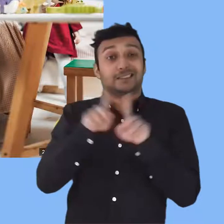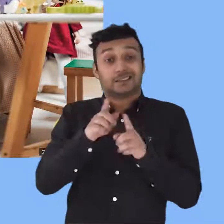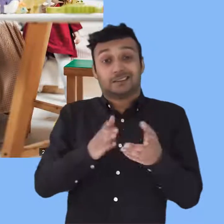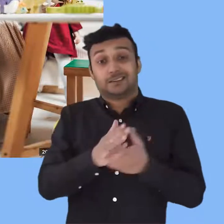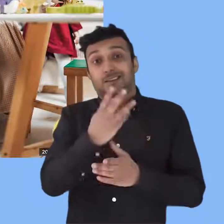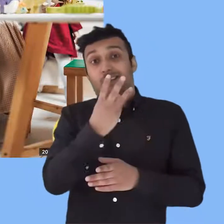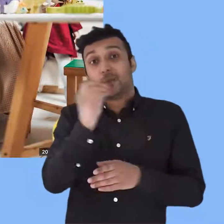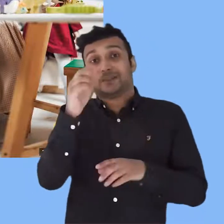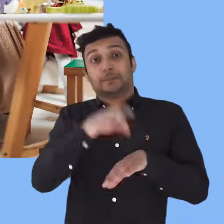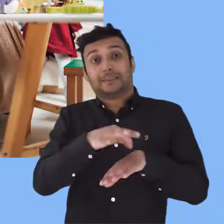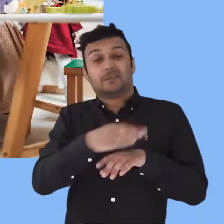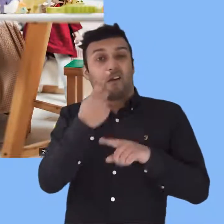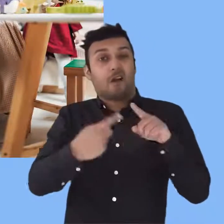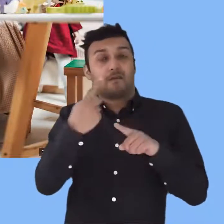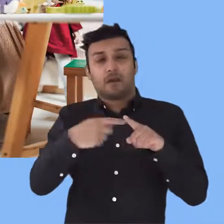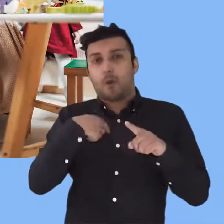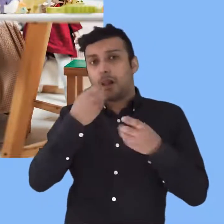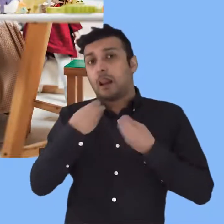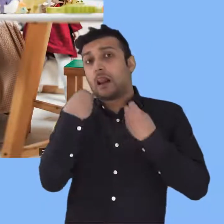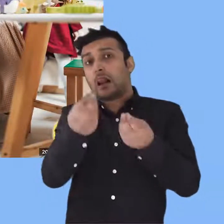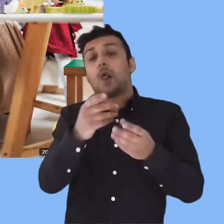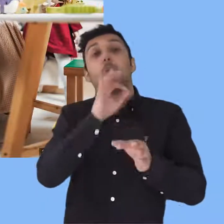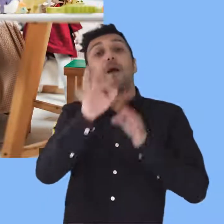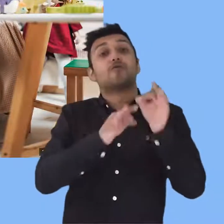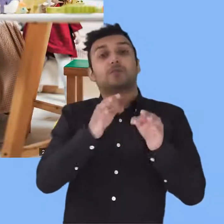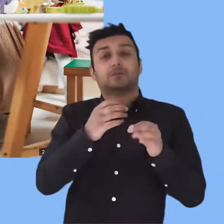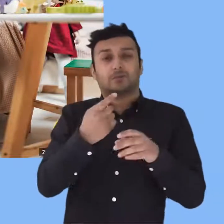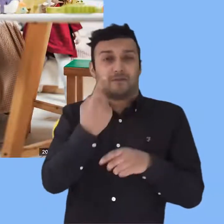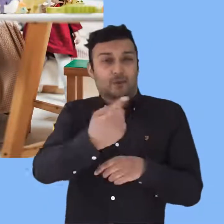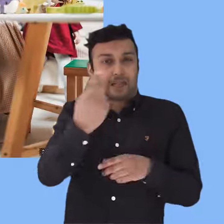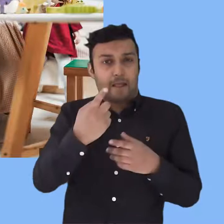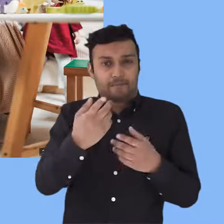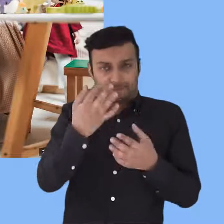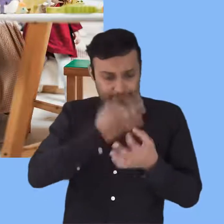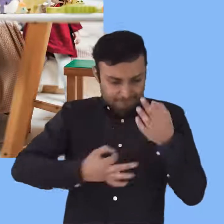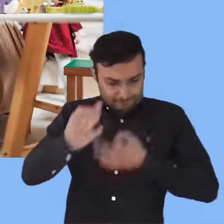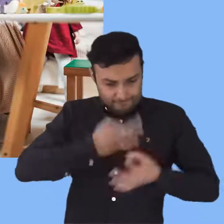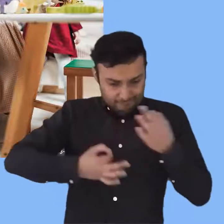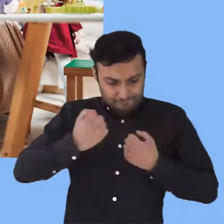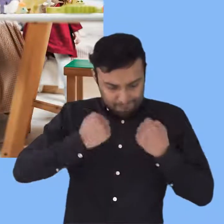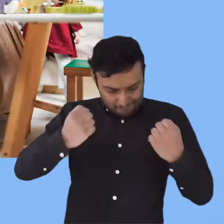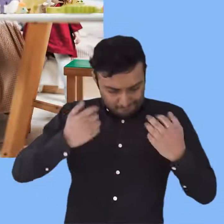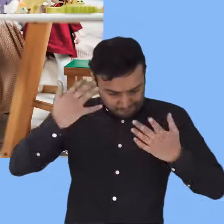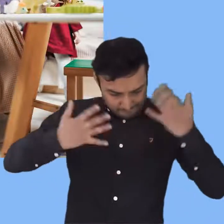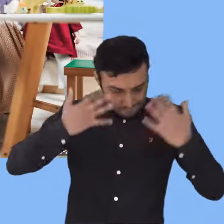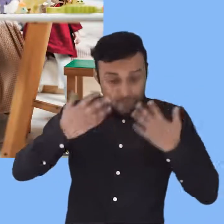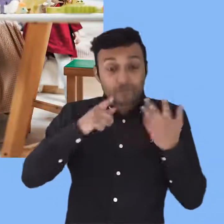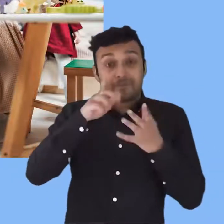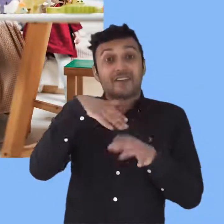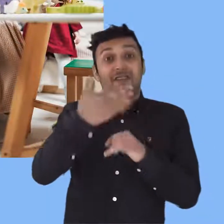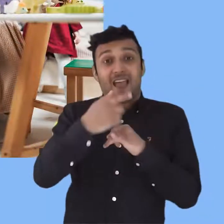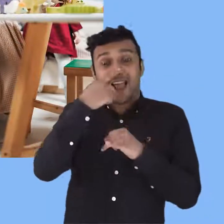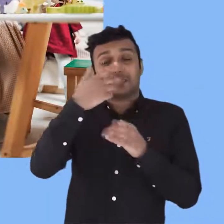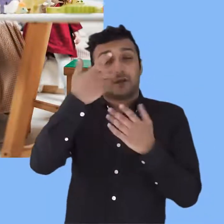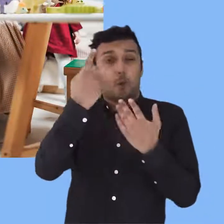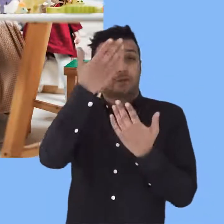going to be giving you some questions for self-reflective practice. And at the end, there's going to be a slide that collates all